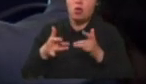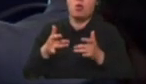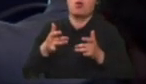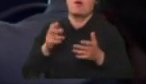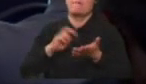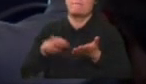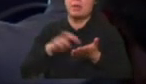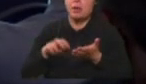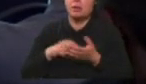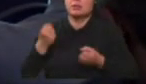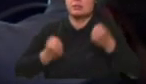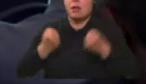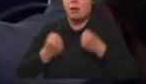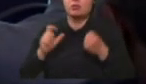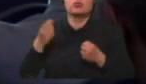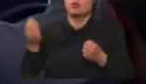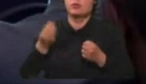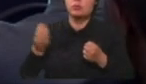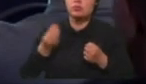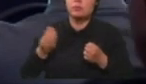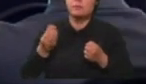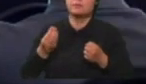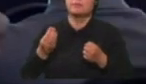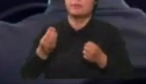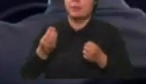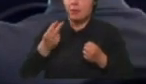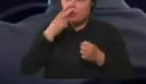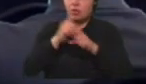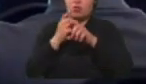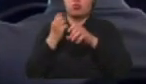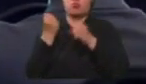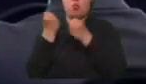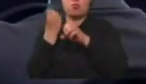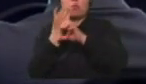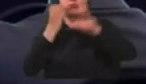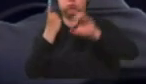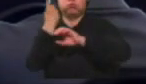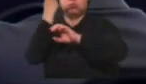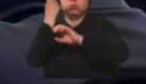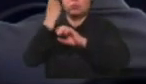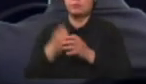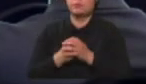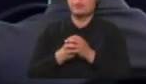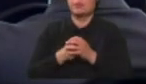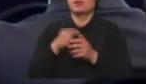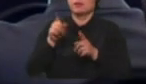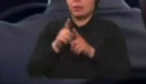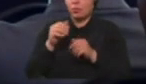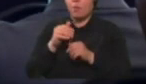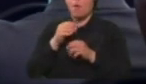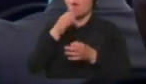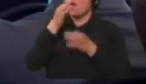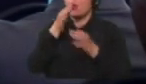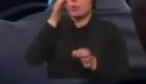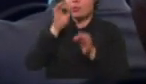what else? Anything else? Trucks. Trucks? can real detail here the vehicles. Okay. All